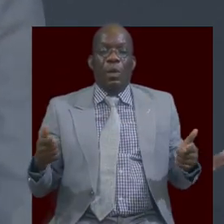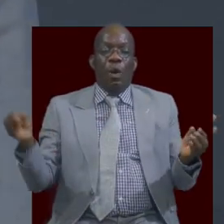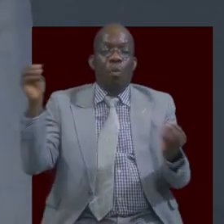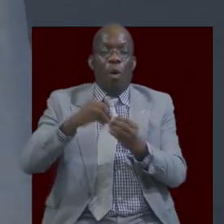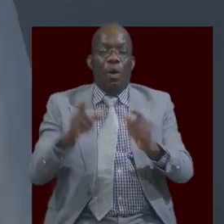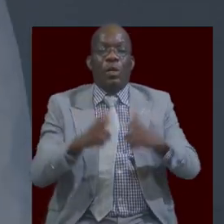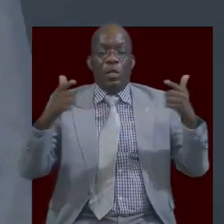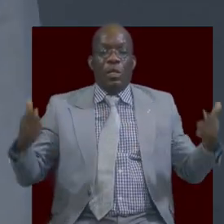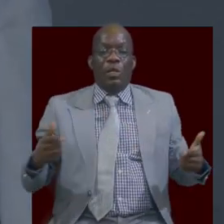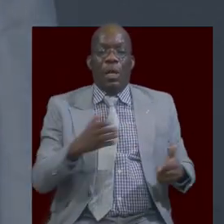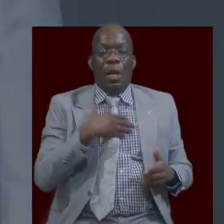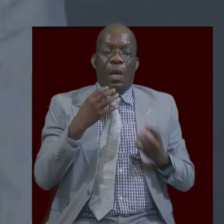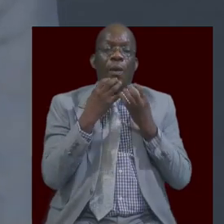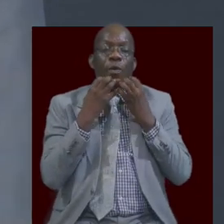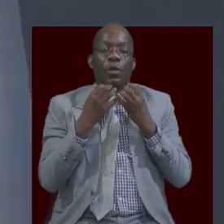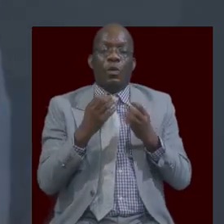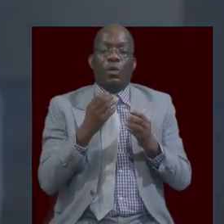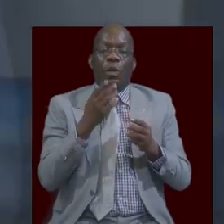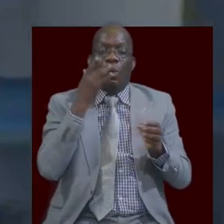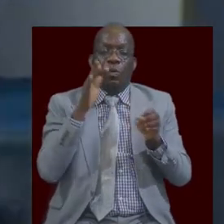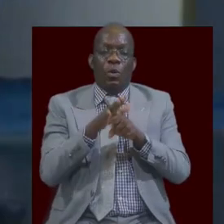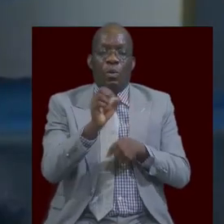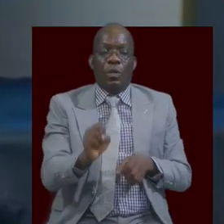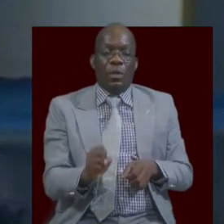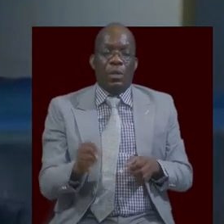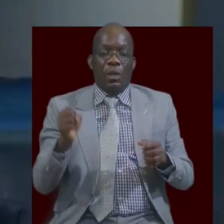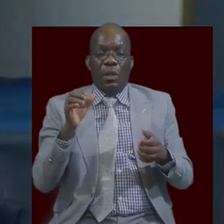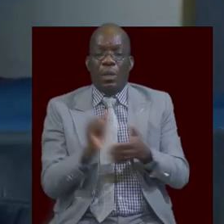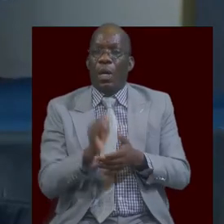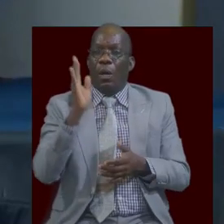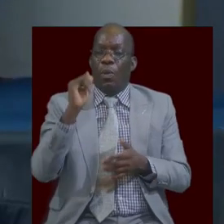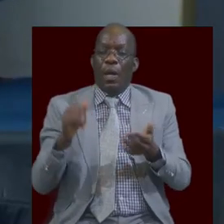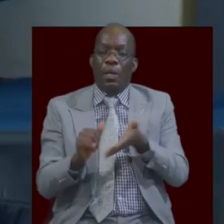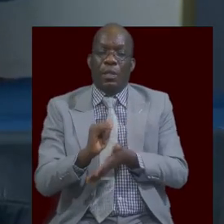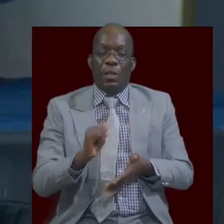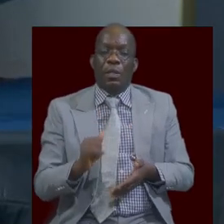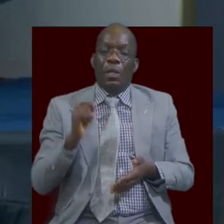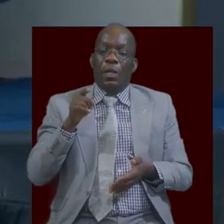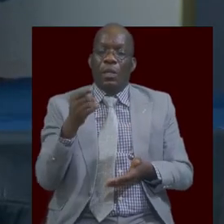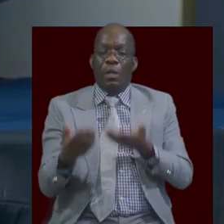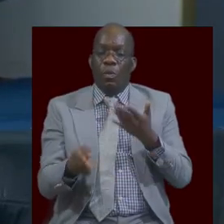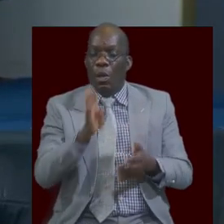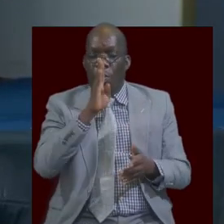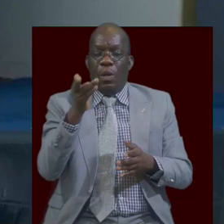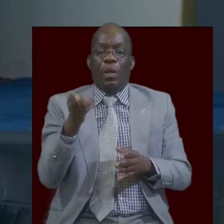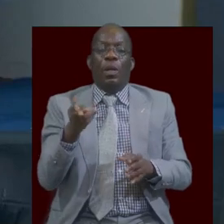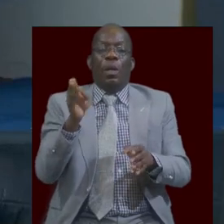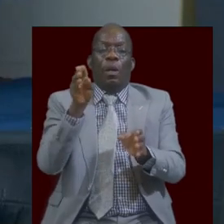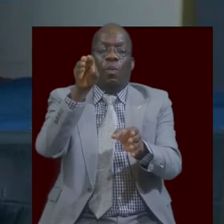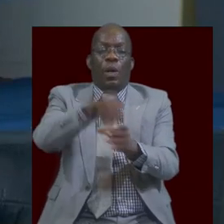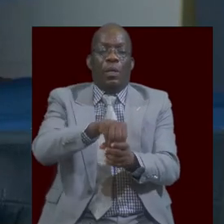precious promises, that by these ye might be partakers of